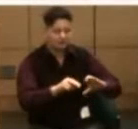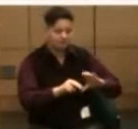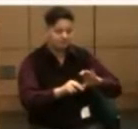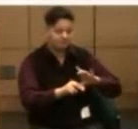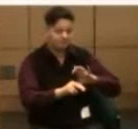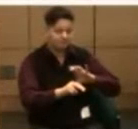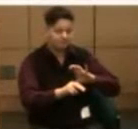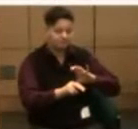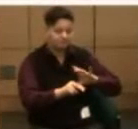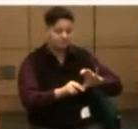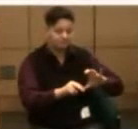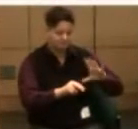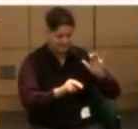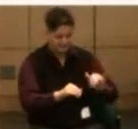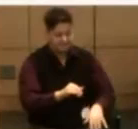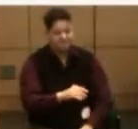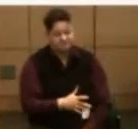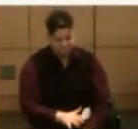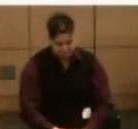the MRI.